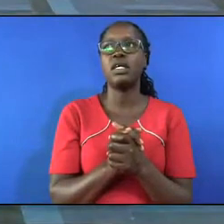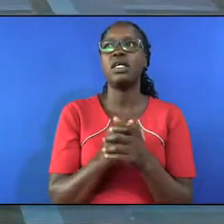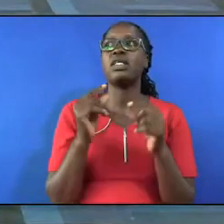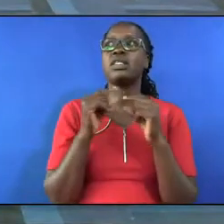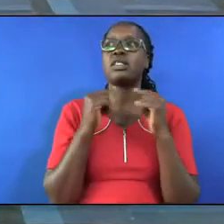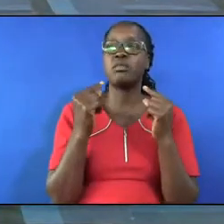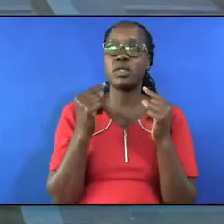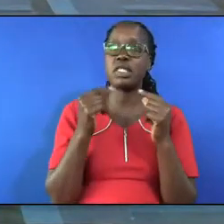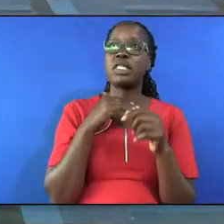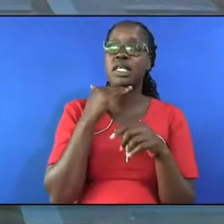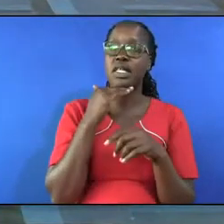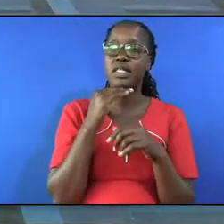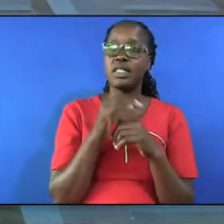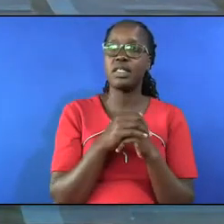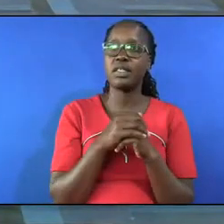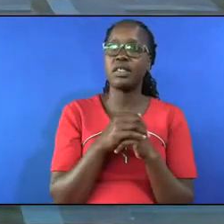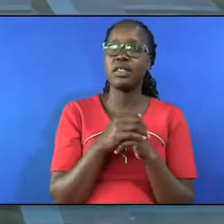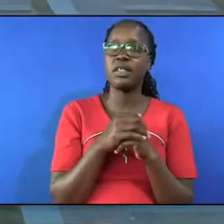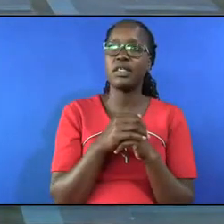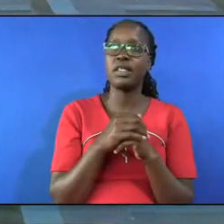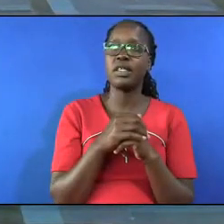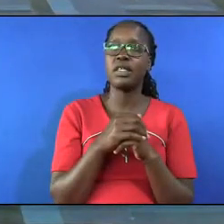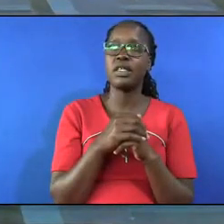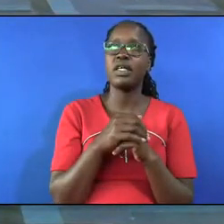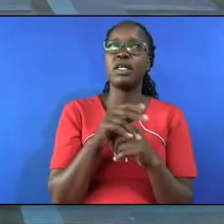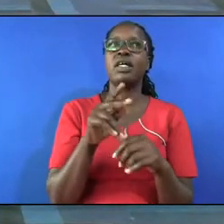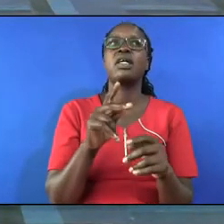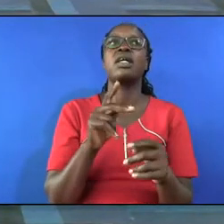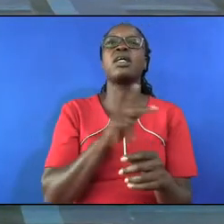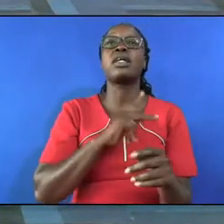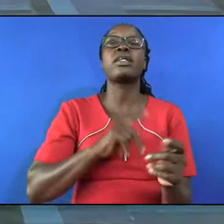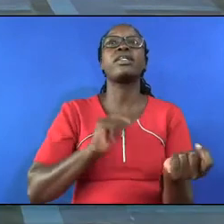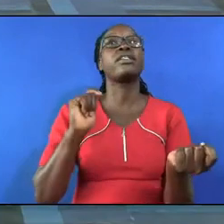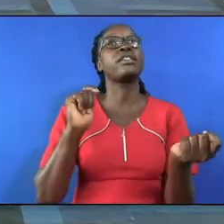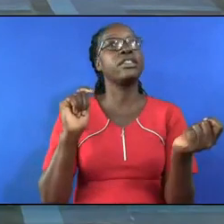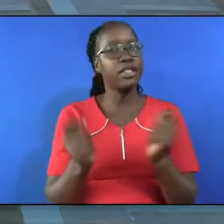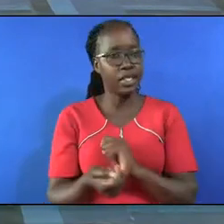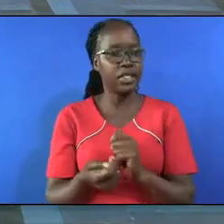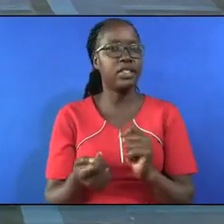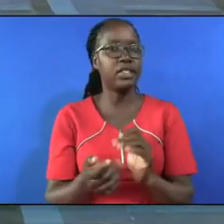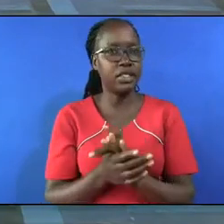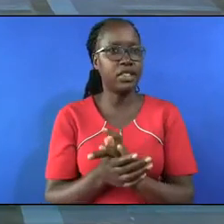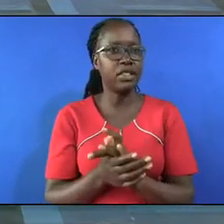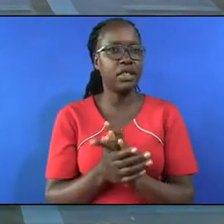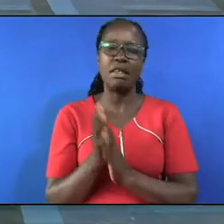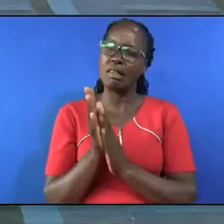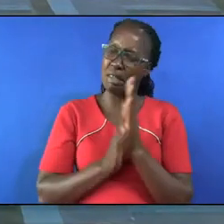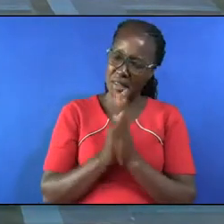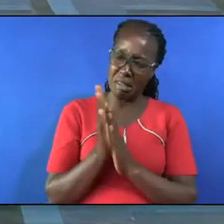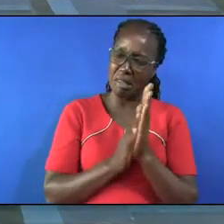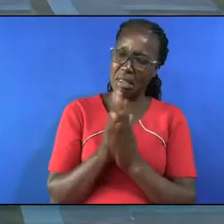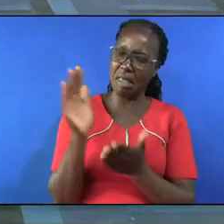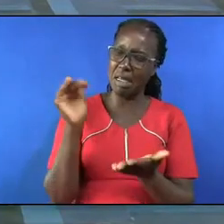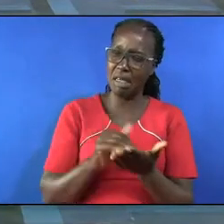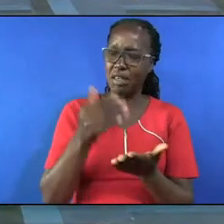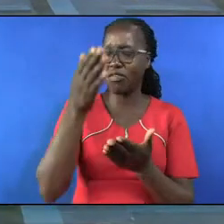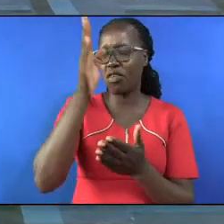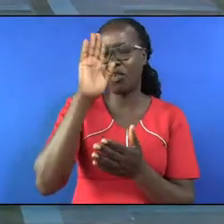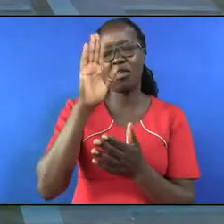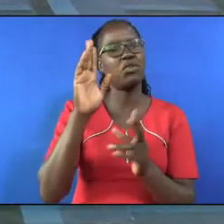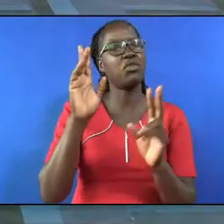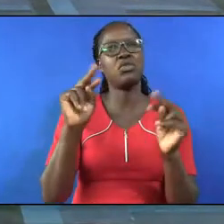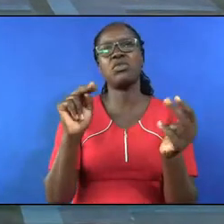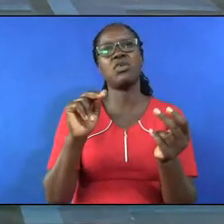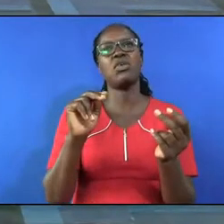priest Jehoiada died, then King Joash changed. And he didn't have the zeal anymore for God. He turned